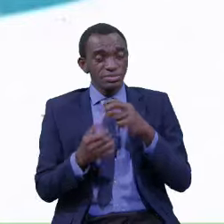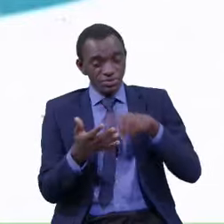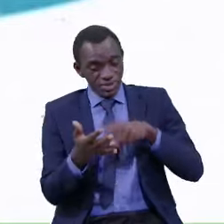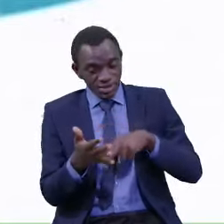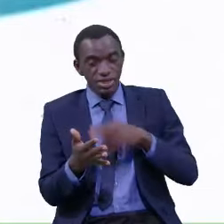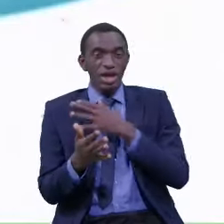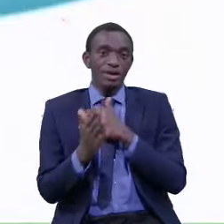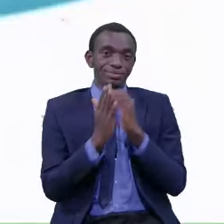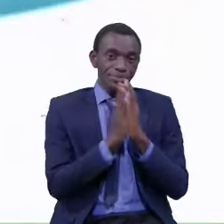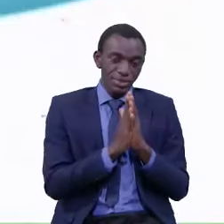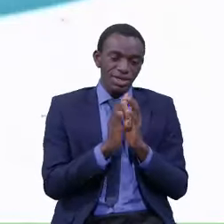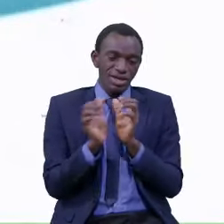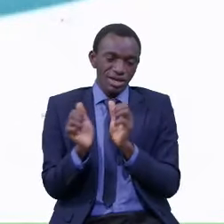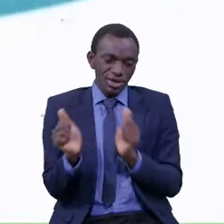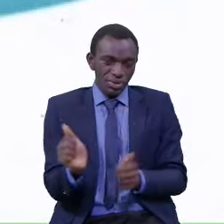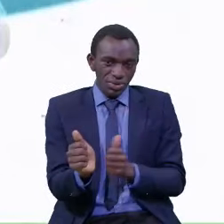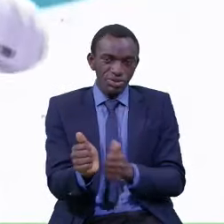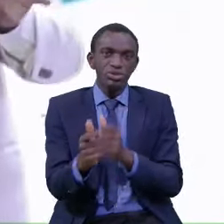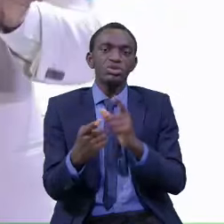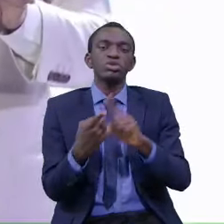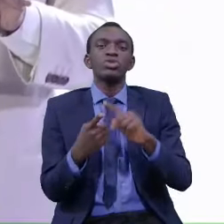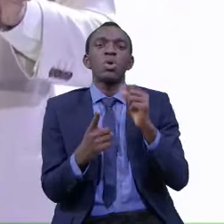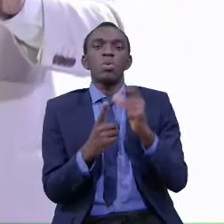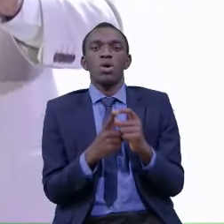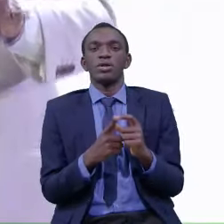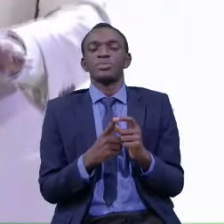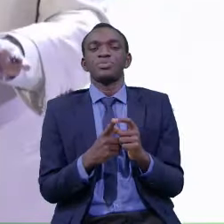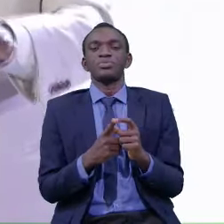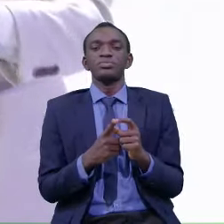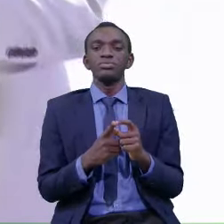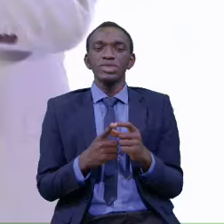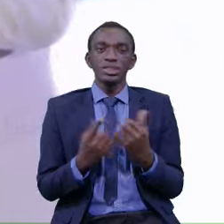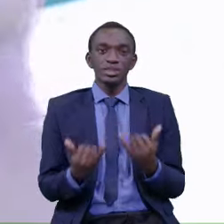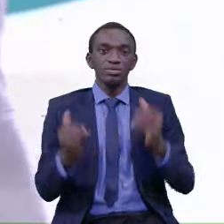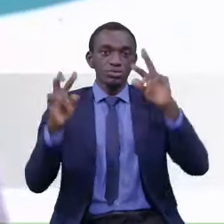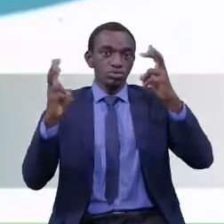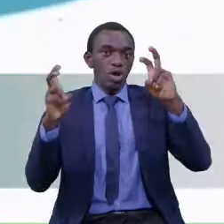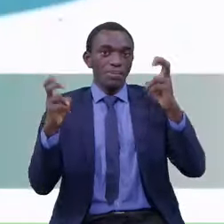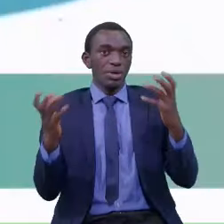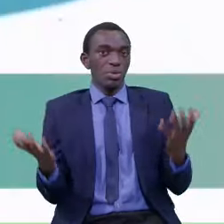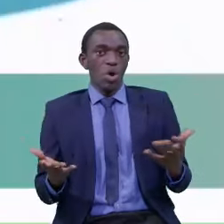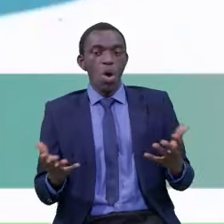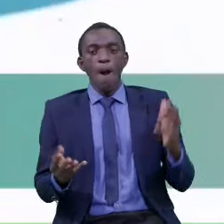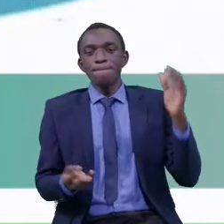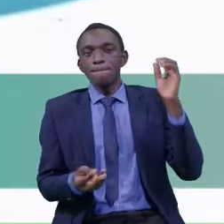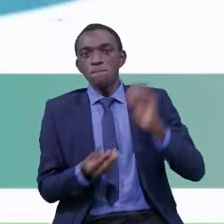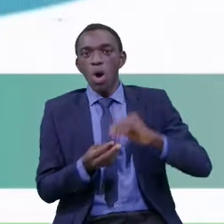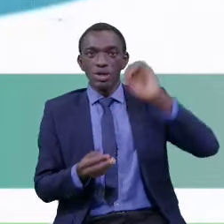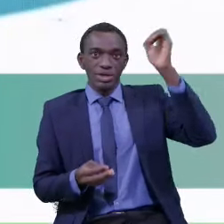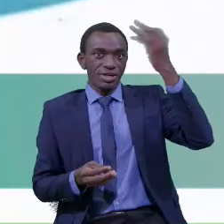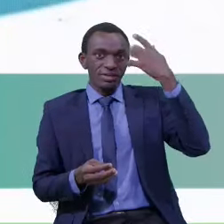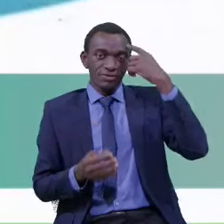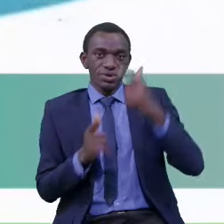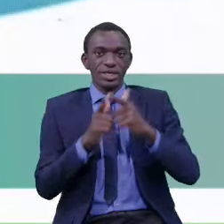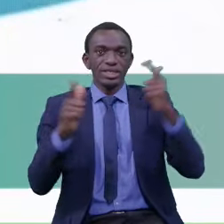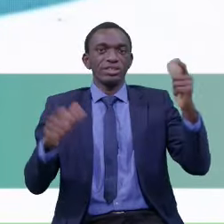what I read. We're talking today on more grace for greater exploits in ministry.